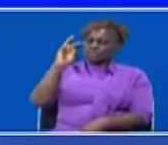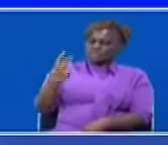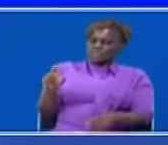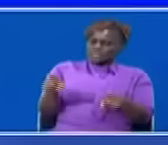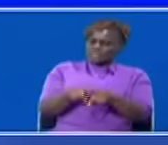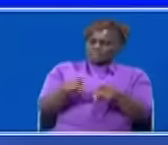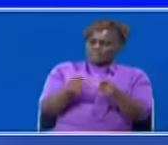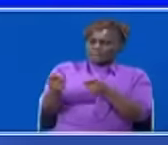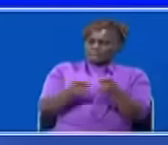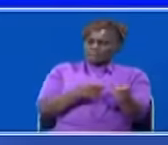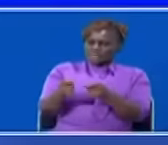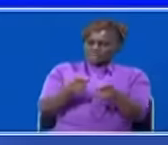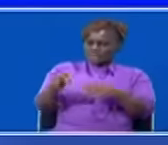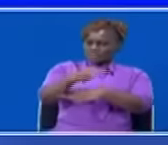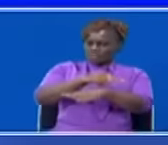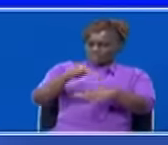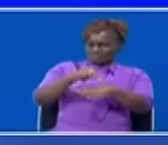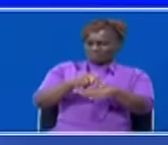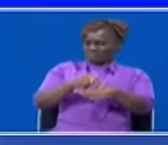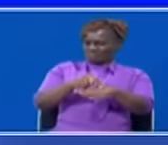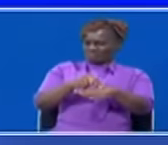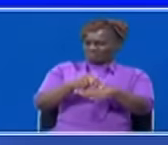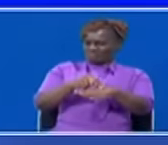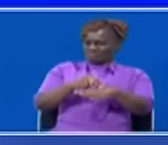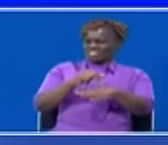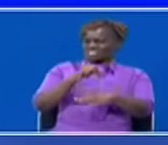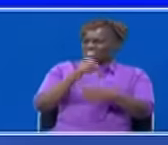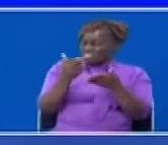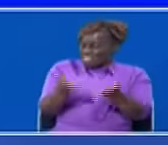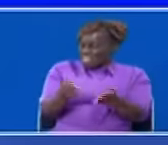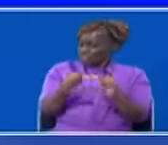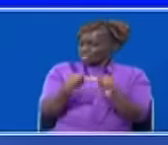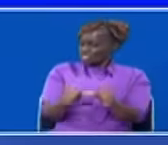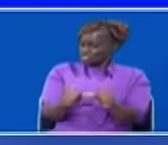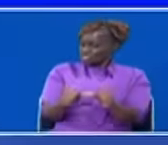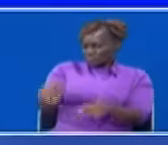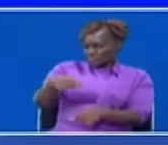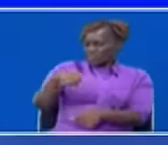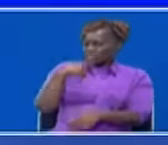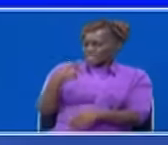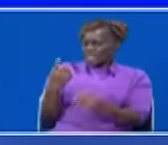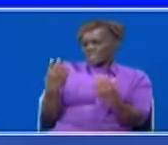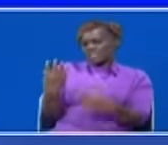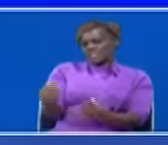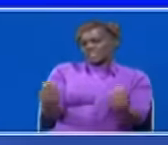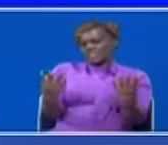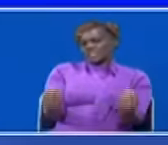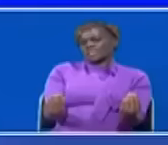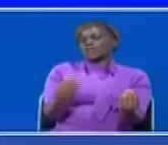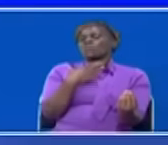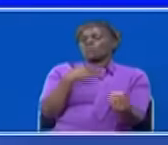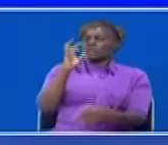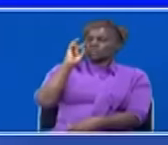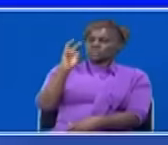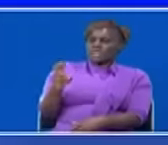in the management of the affairs of this country, do those ideals still obtain? And what we are saying is very simple. We want to